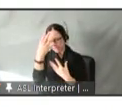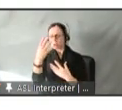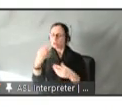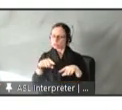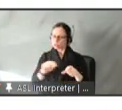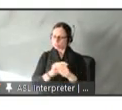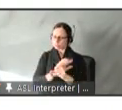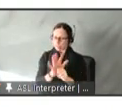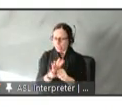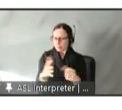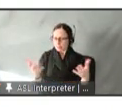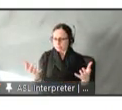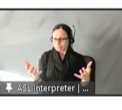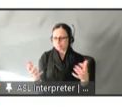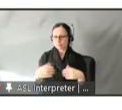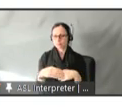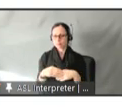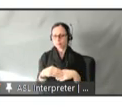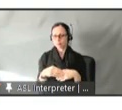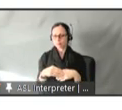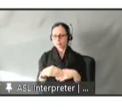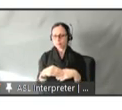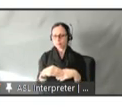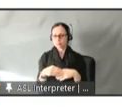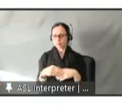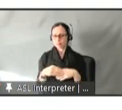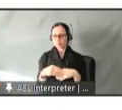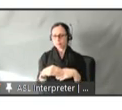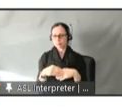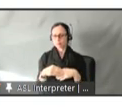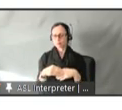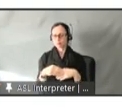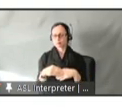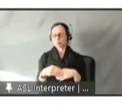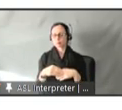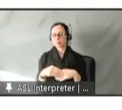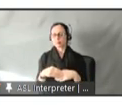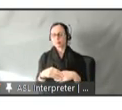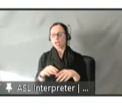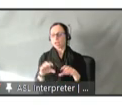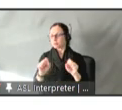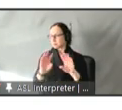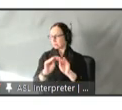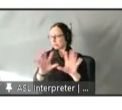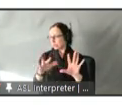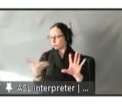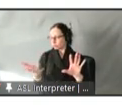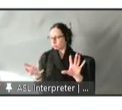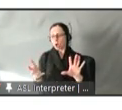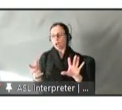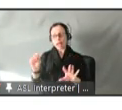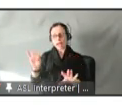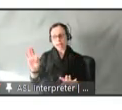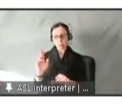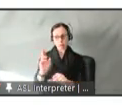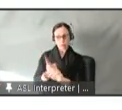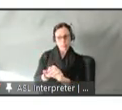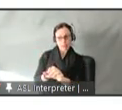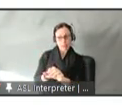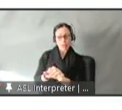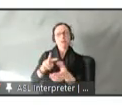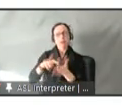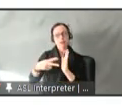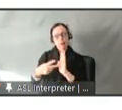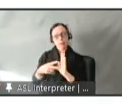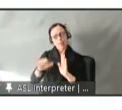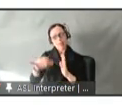the need to capture clinical trial data has become very clear that for those that participated, there's a need to put